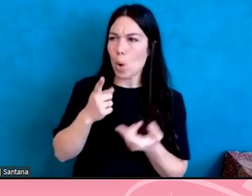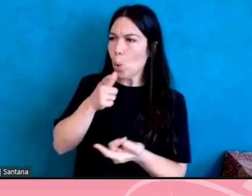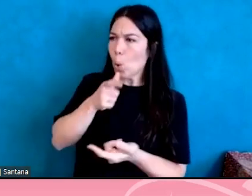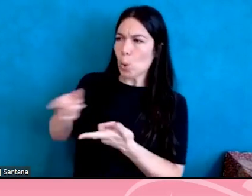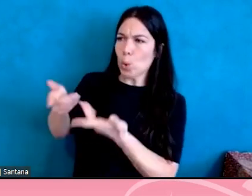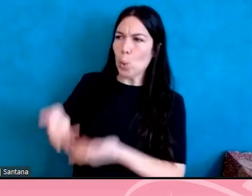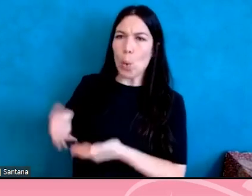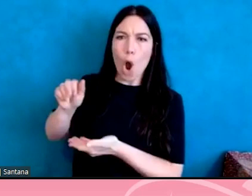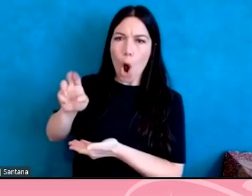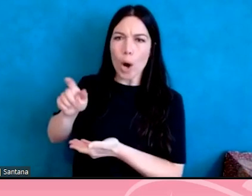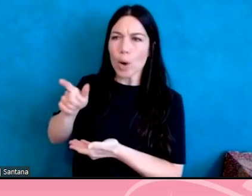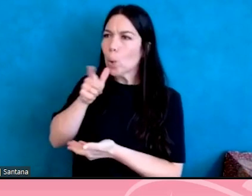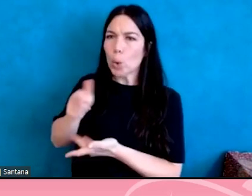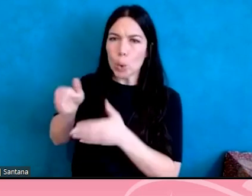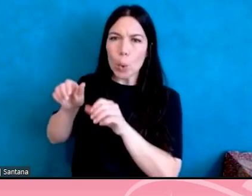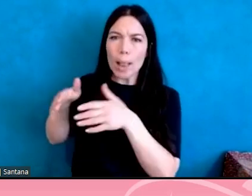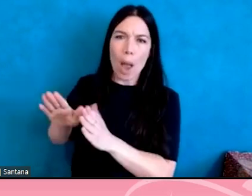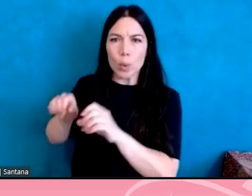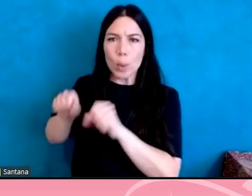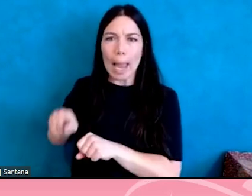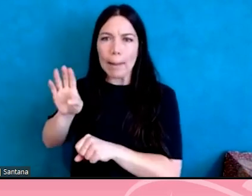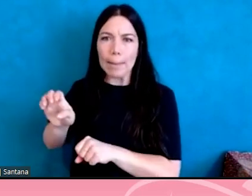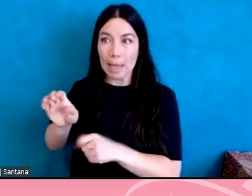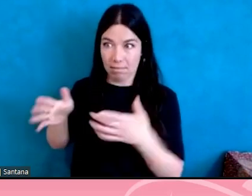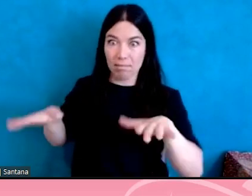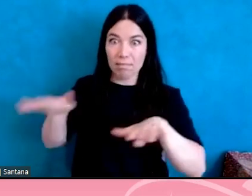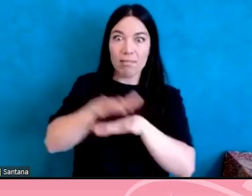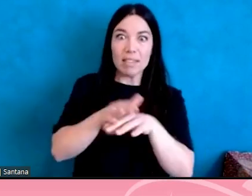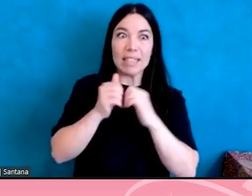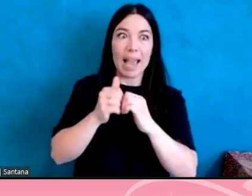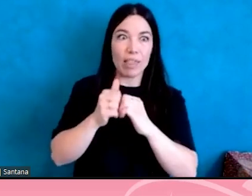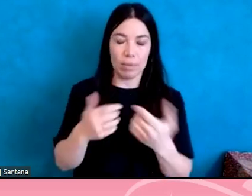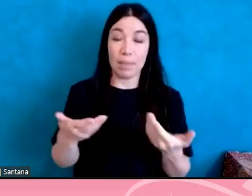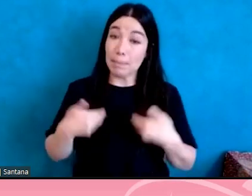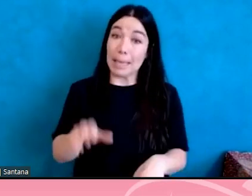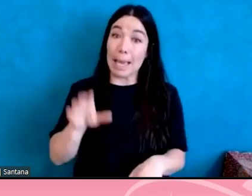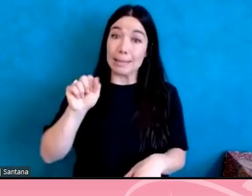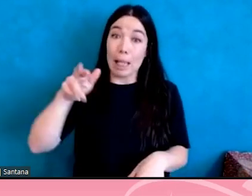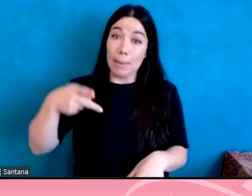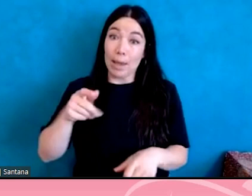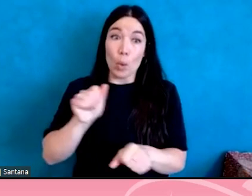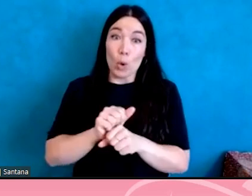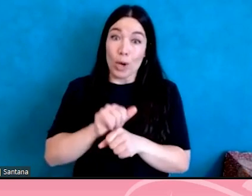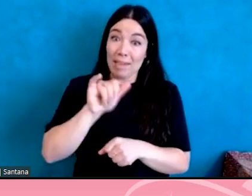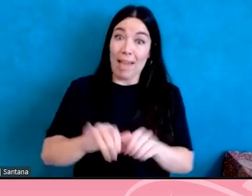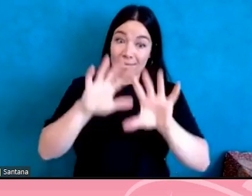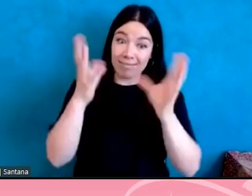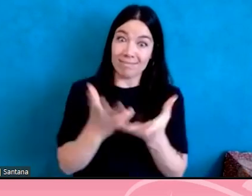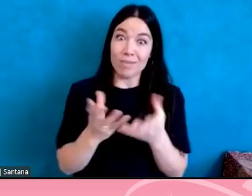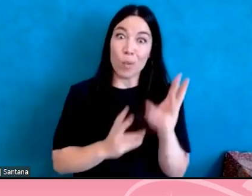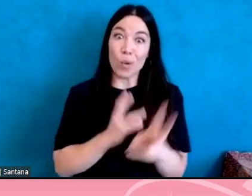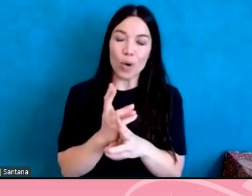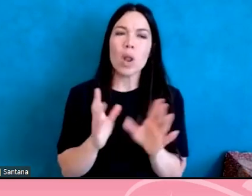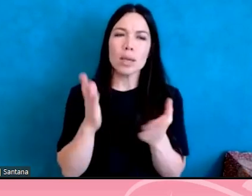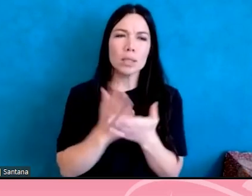As a researcher, as a speech language pathologist, as a linguist, as a person who's working in this arena, there are some reflective questions